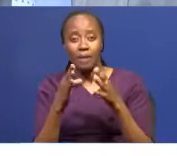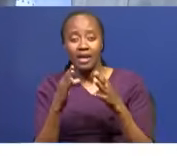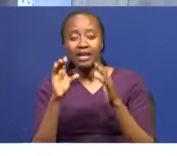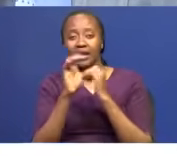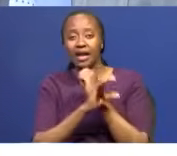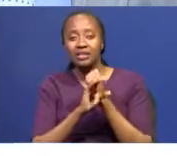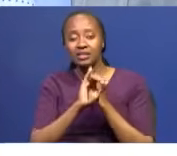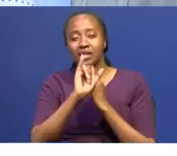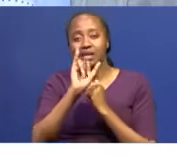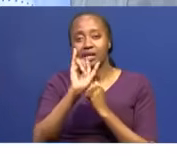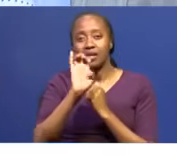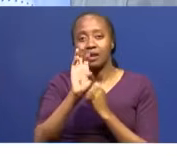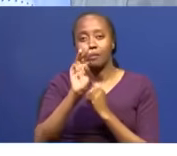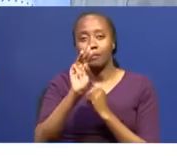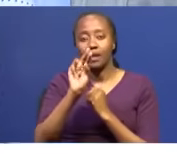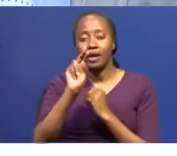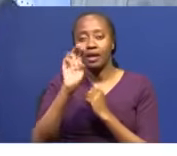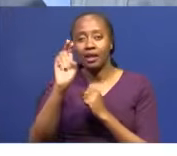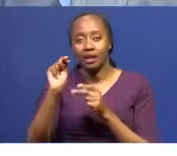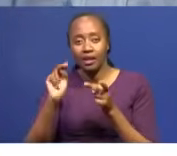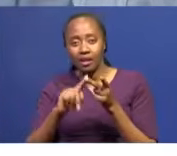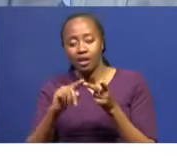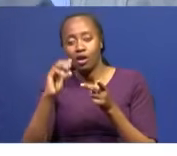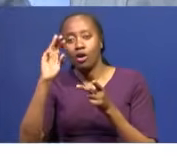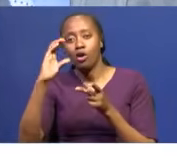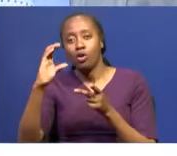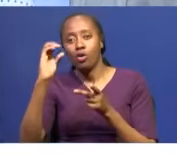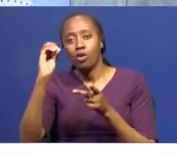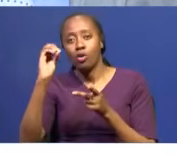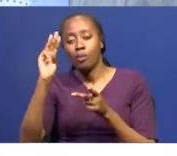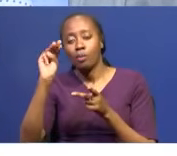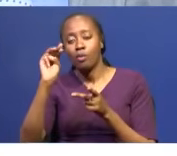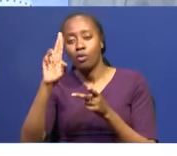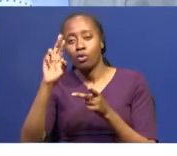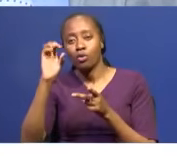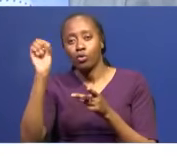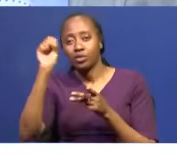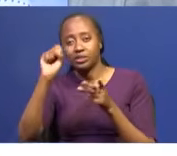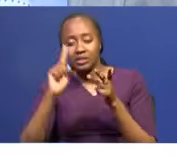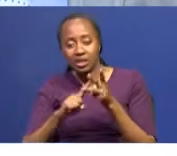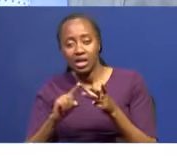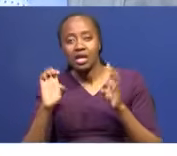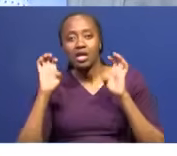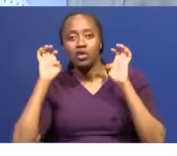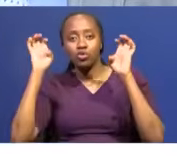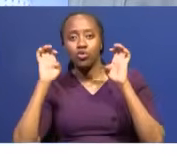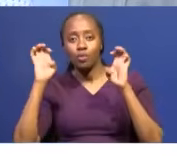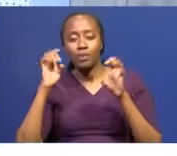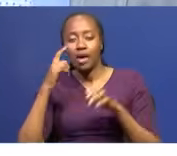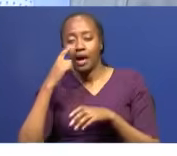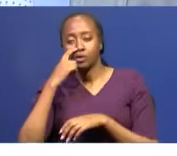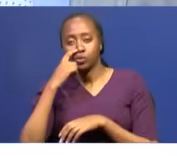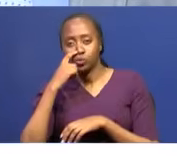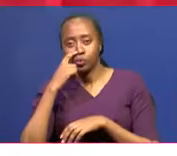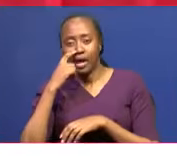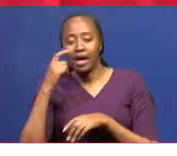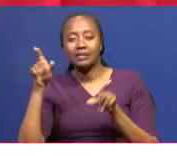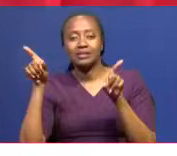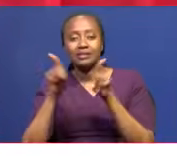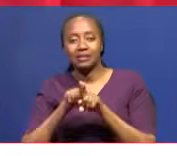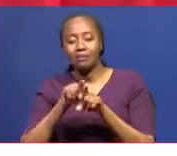to Comoros to Ethiopia, Somalia, Eritrea, Sudan, and many, many other